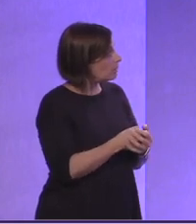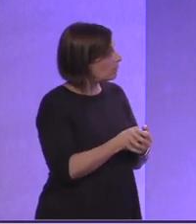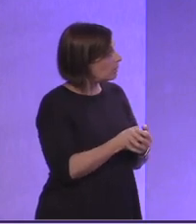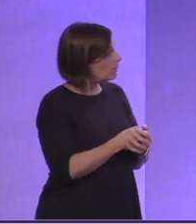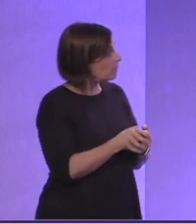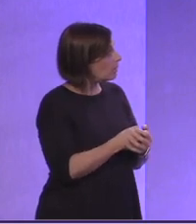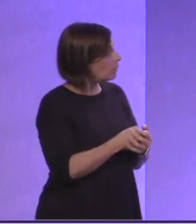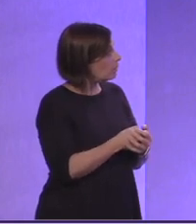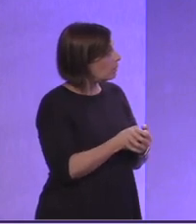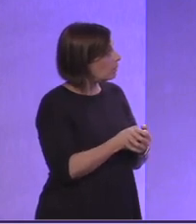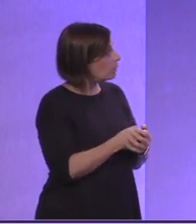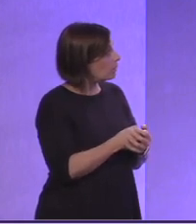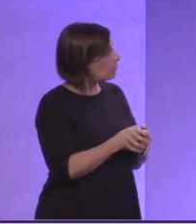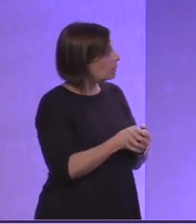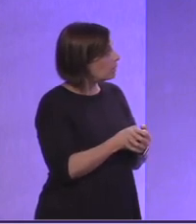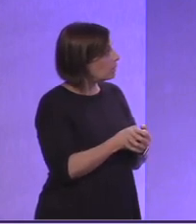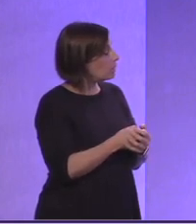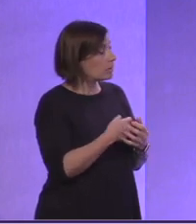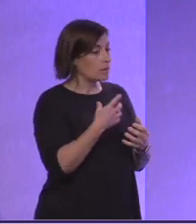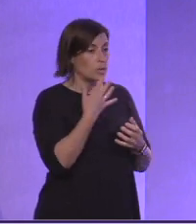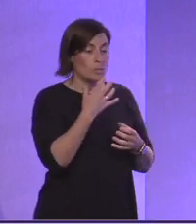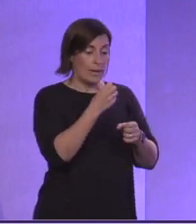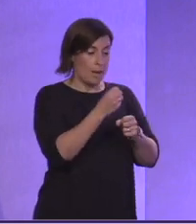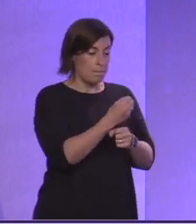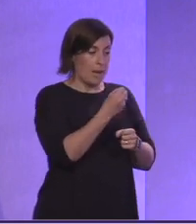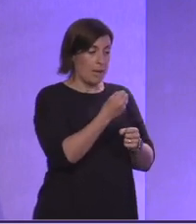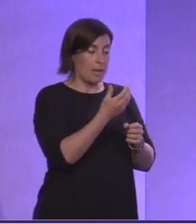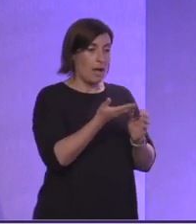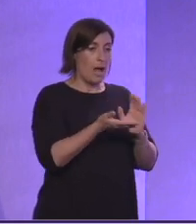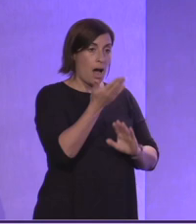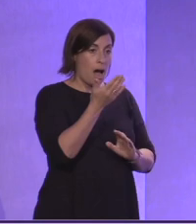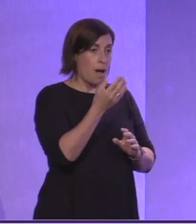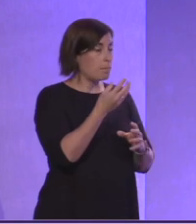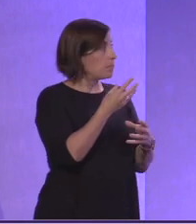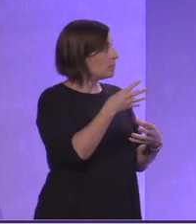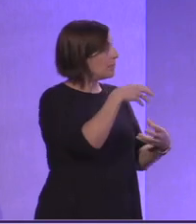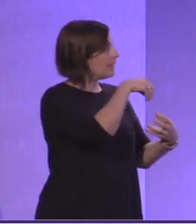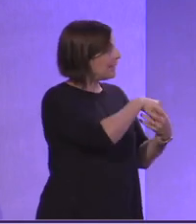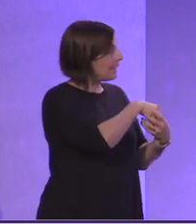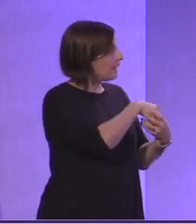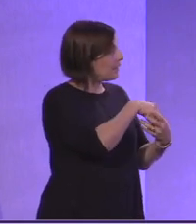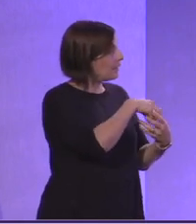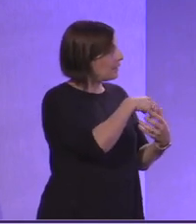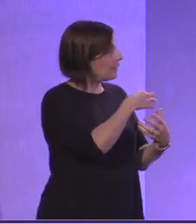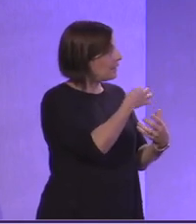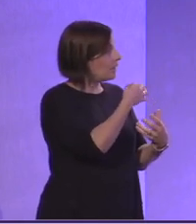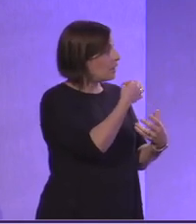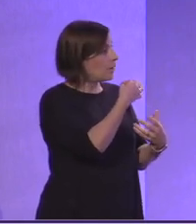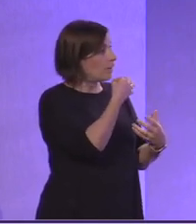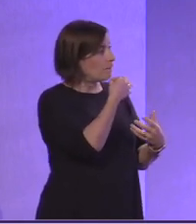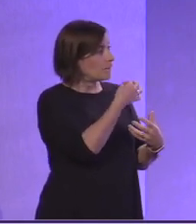of a Down fan, so whenever I type makeup into my terminal, I actually sing it like Chop Suey. Only a few people are going to get that reference.